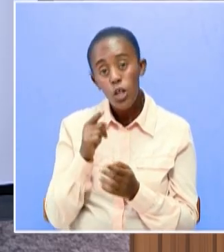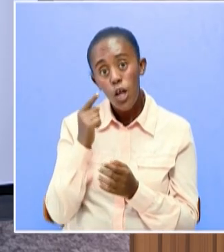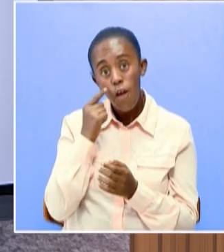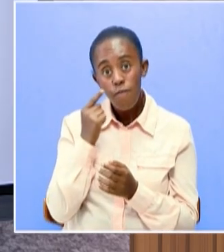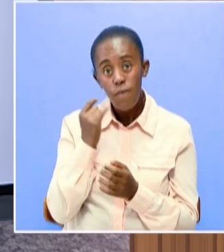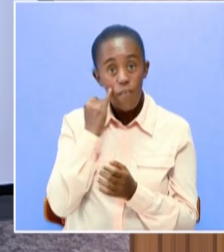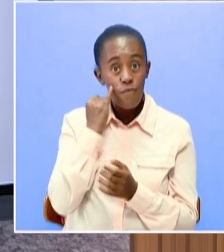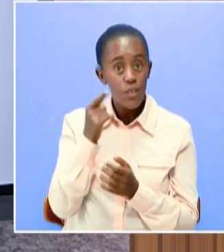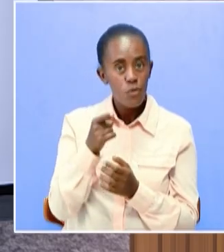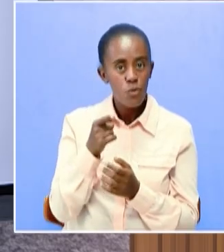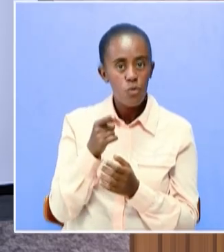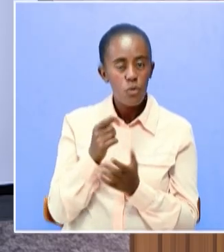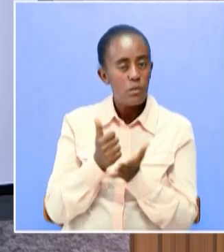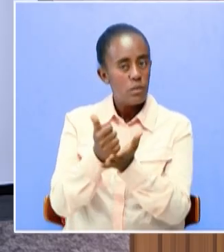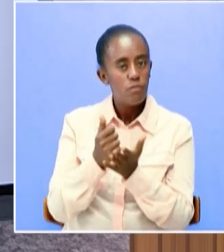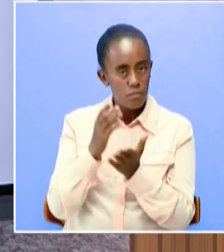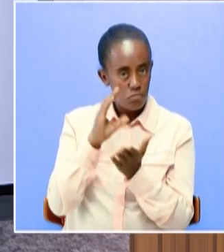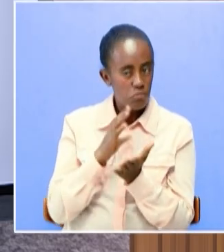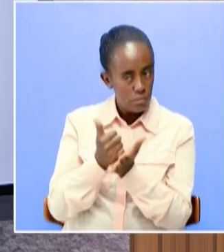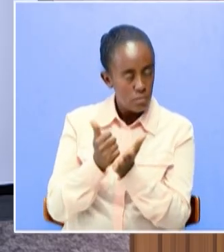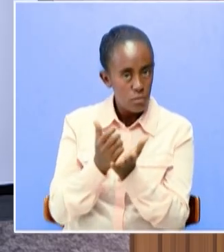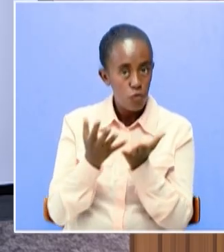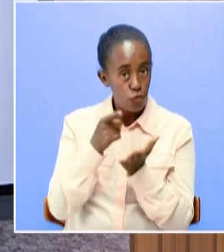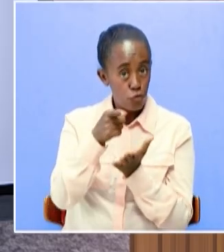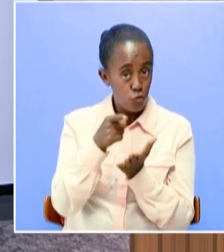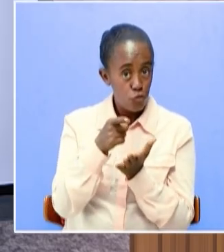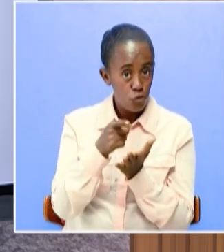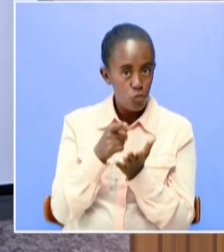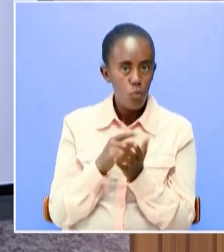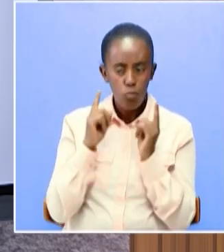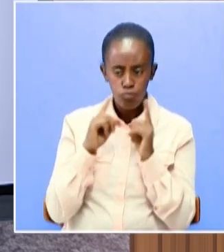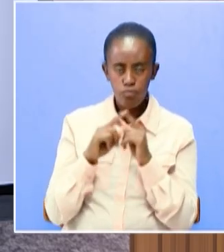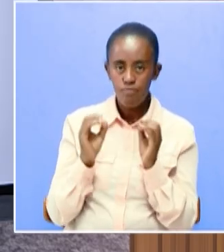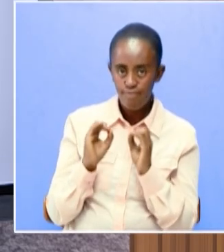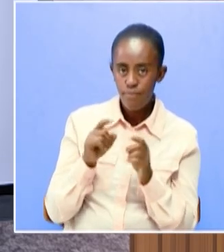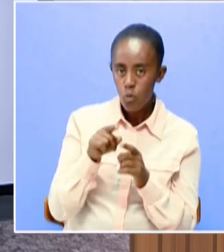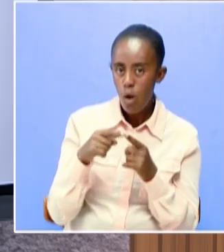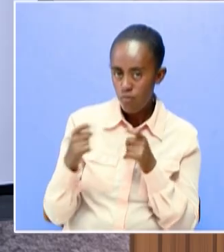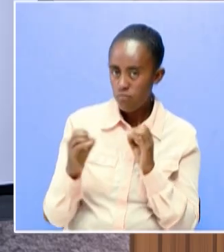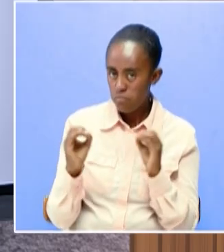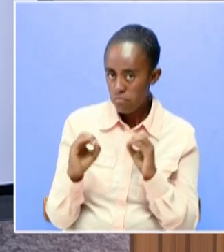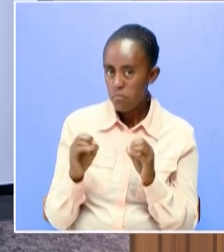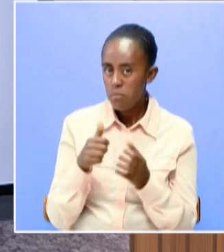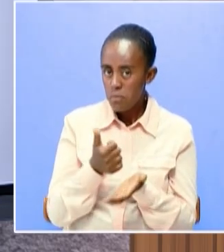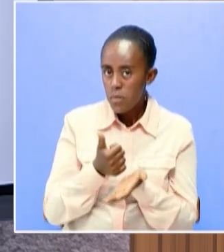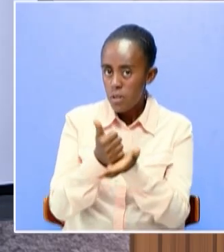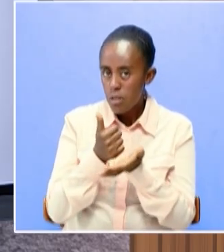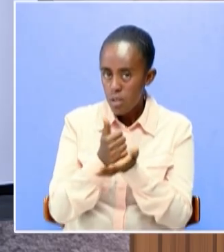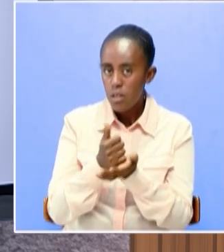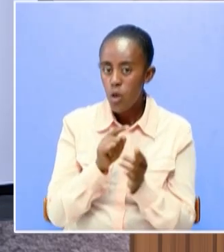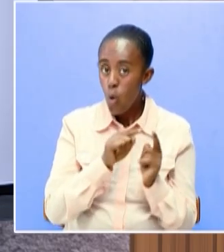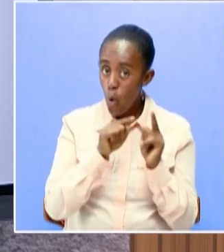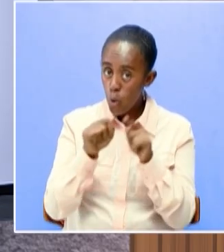are ready to help that person. You are not refusing. Okay? Go to